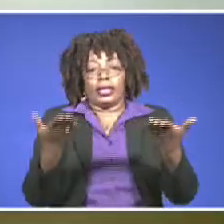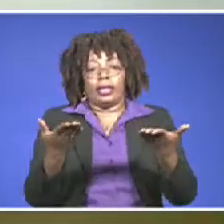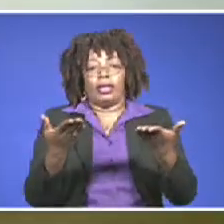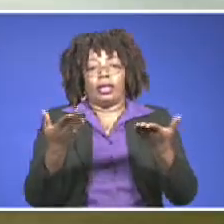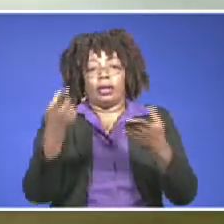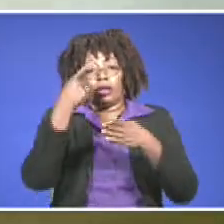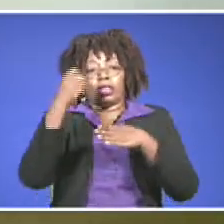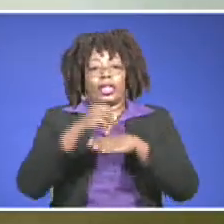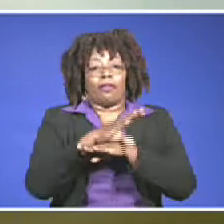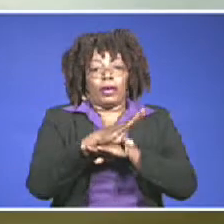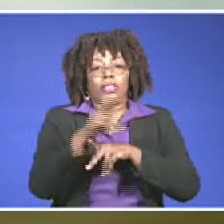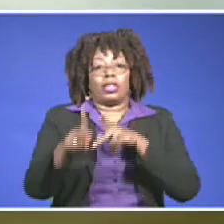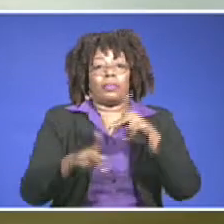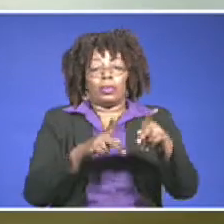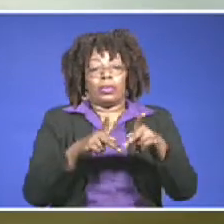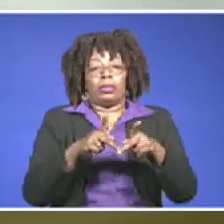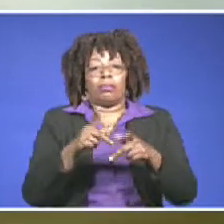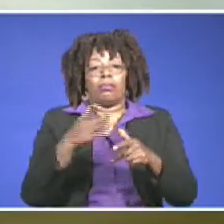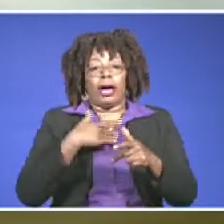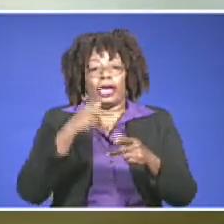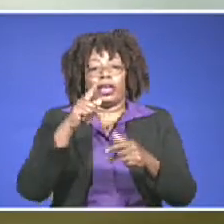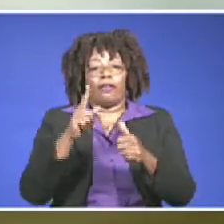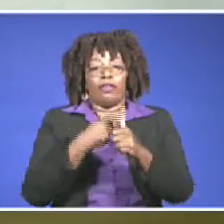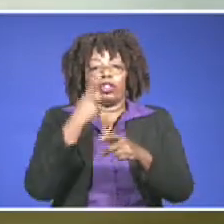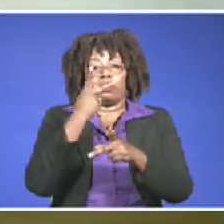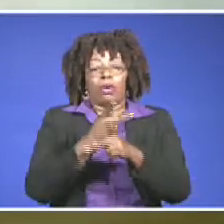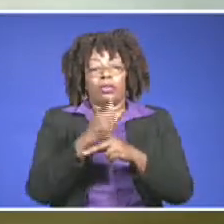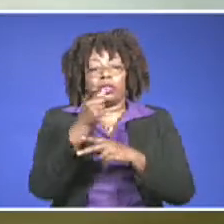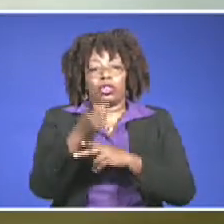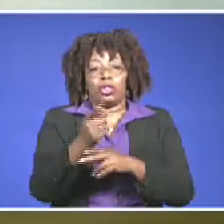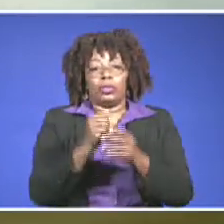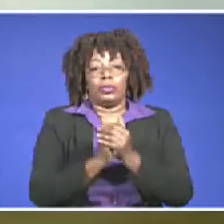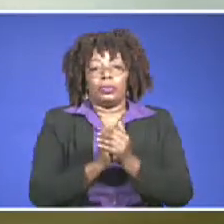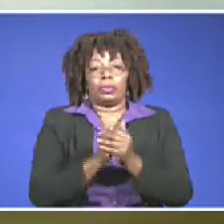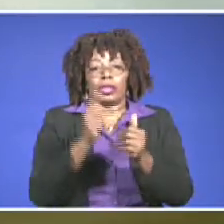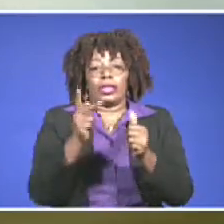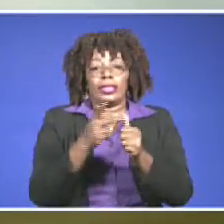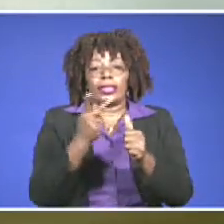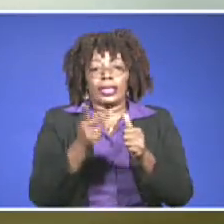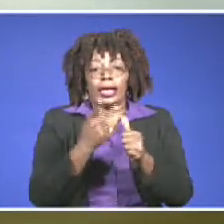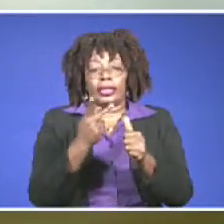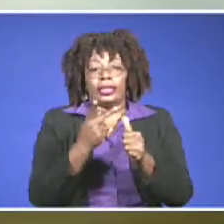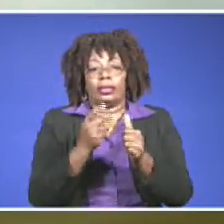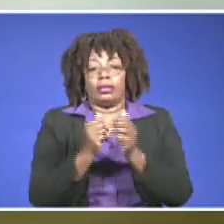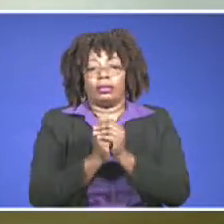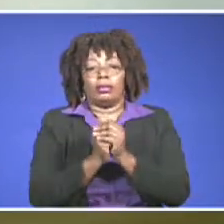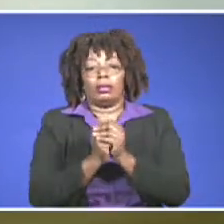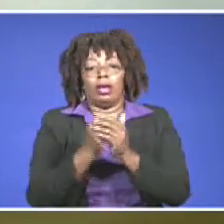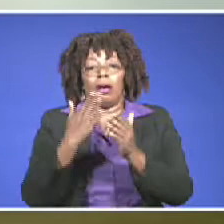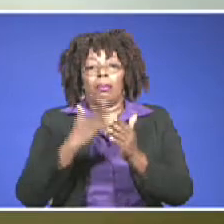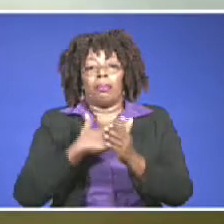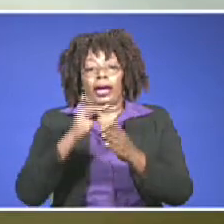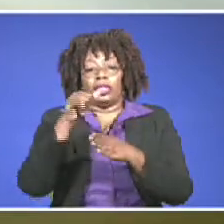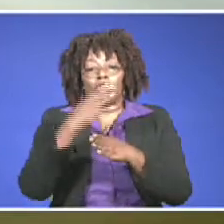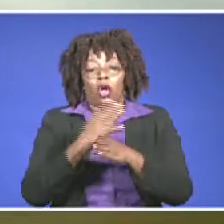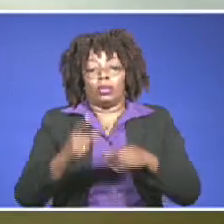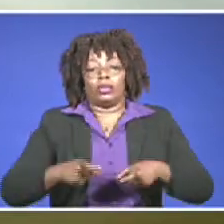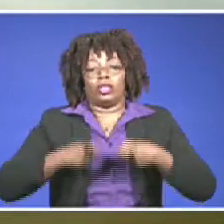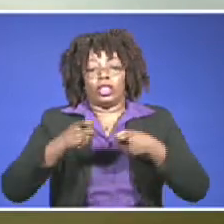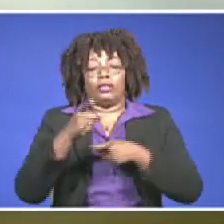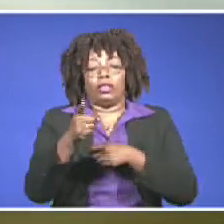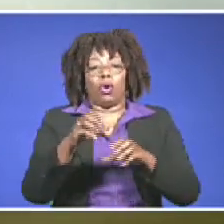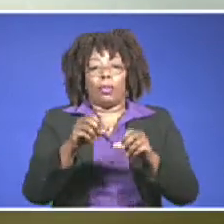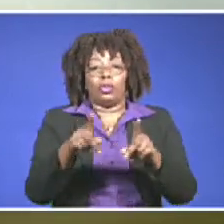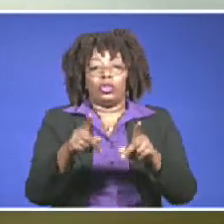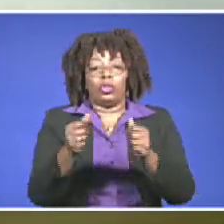the most. So that's my first promise to you. The second one I'll make is my job to give you the opportunity with